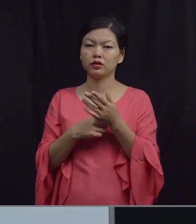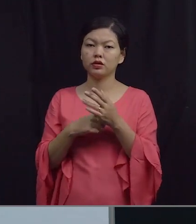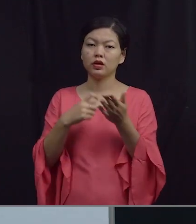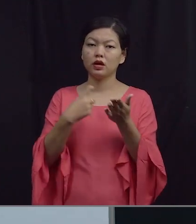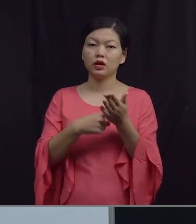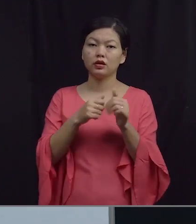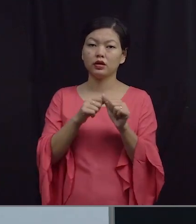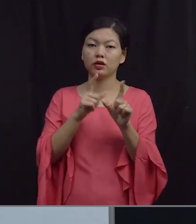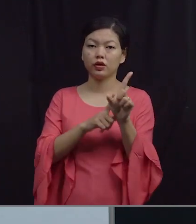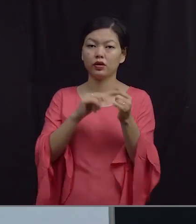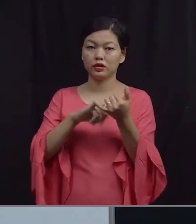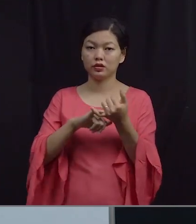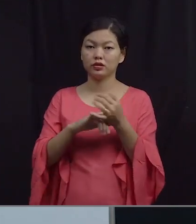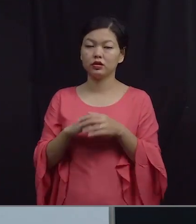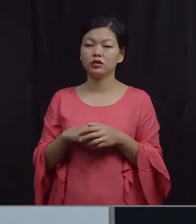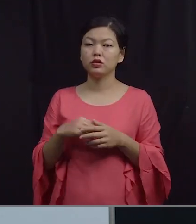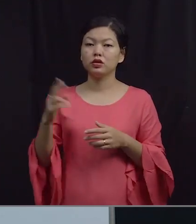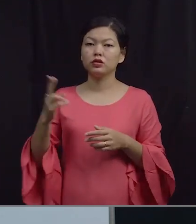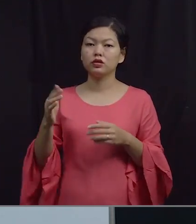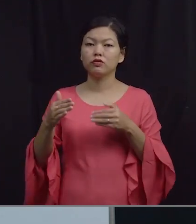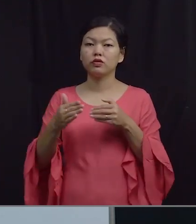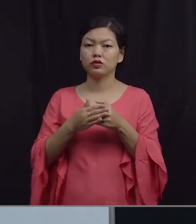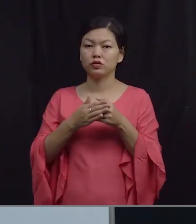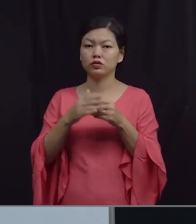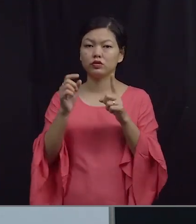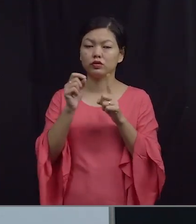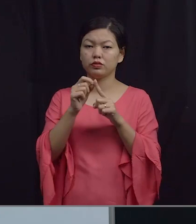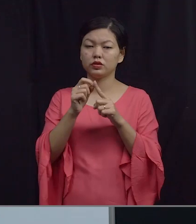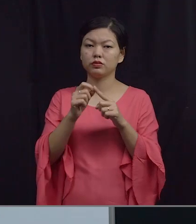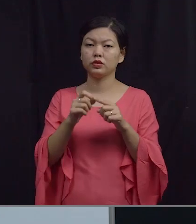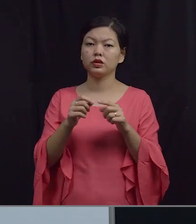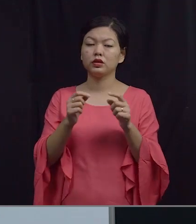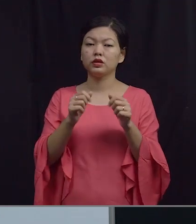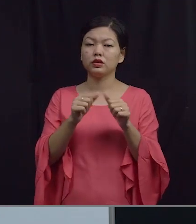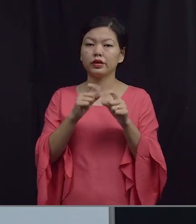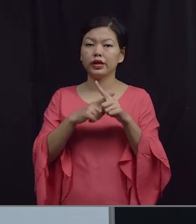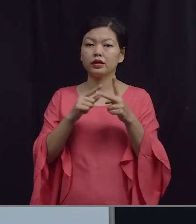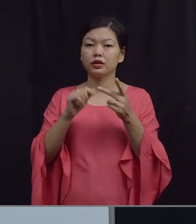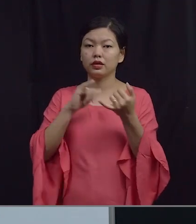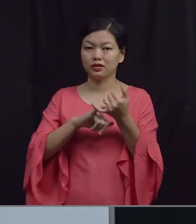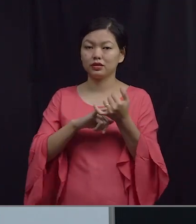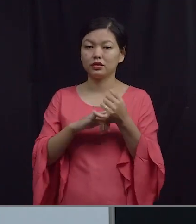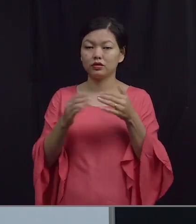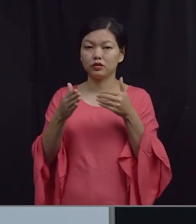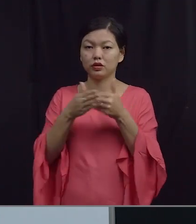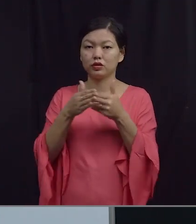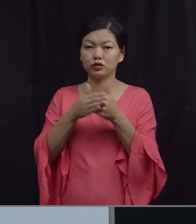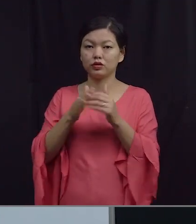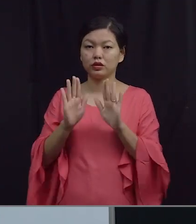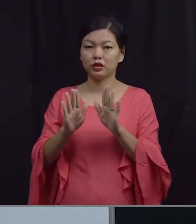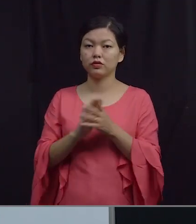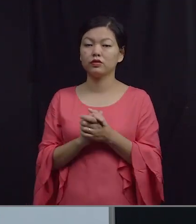paraxial rays are very close to the principal axis. It means that angle delta is very small. So in place of tan delta I can